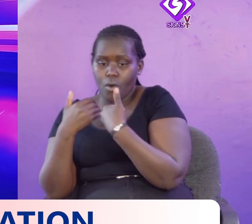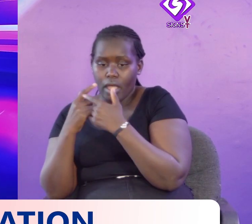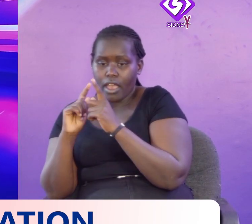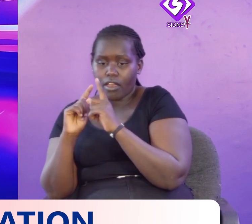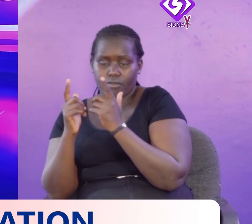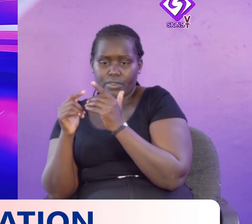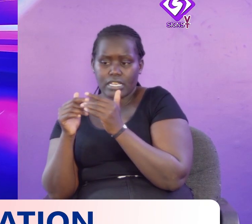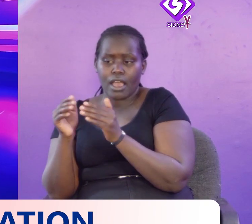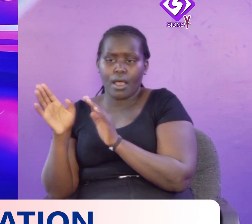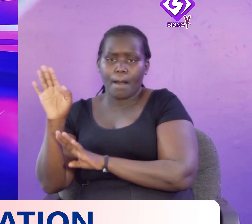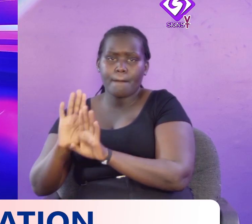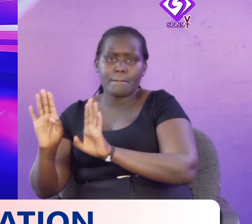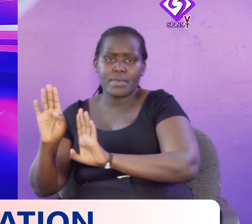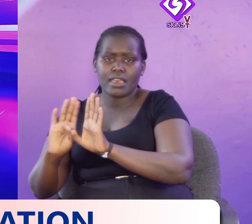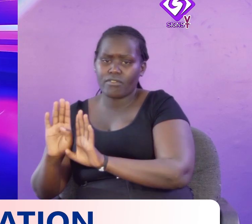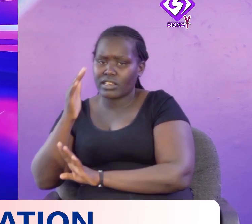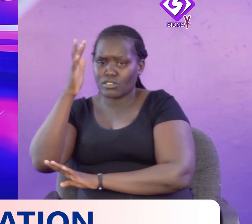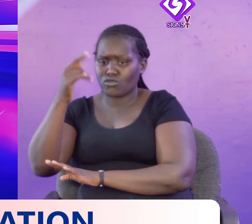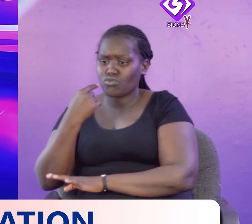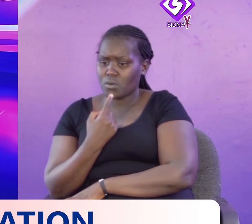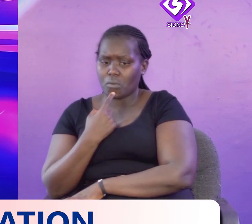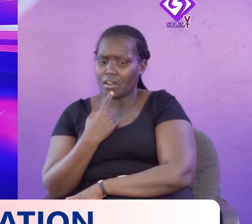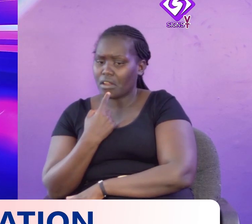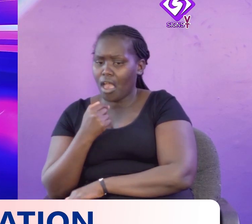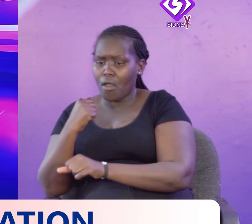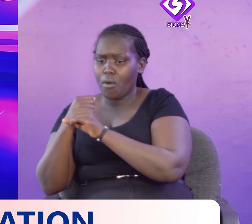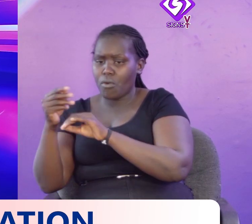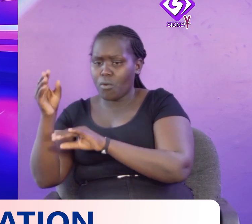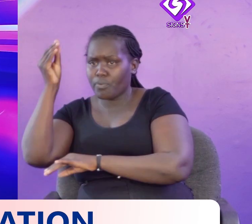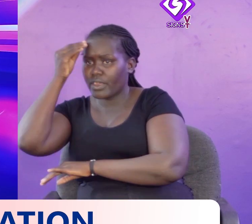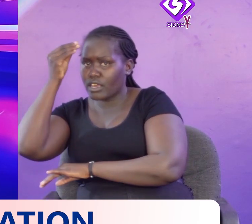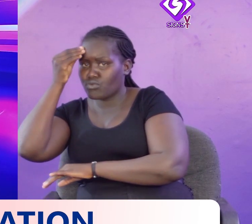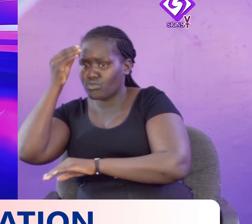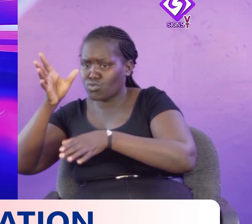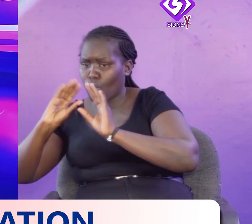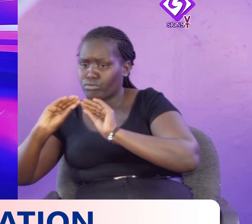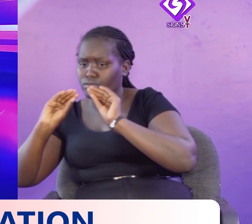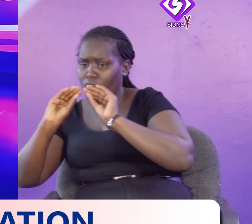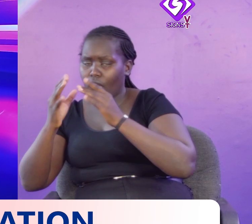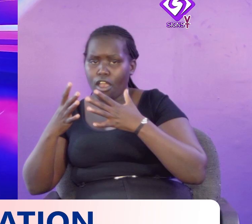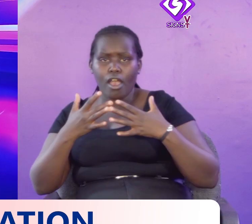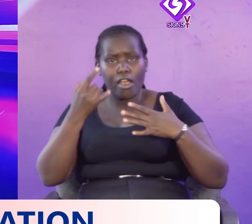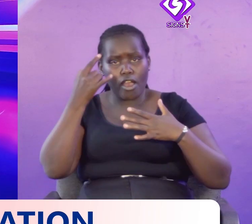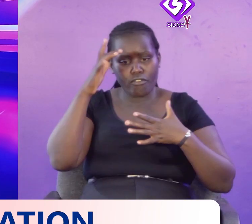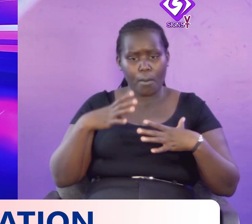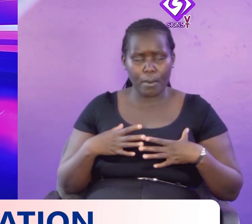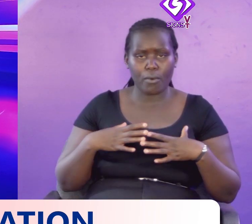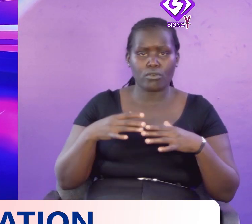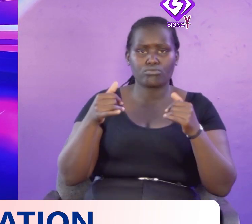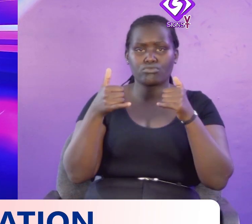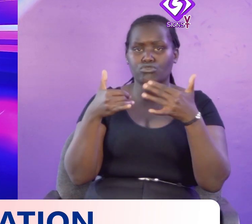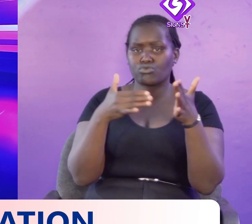tendency, I don't know who will ever do this kind of civic education, ndio watu waache mchezo. Right. There is a